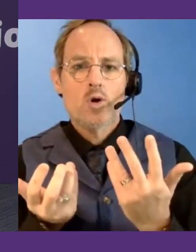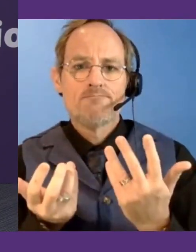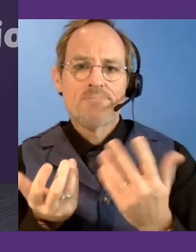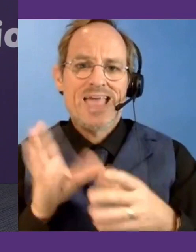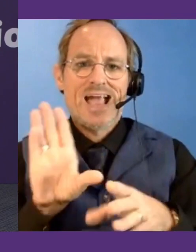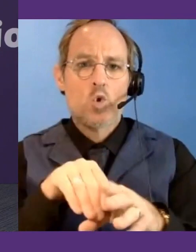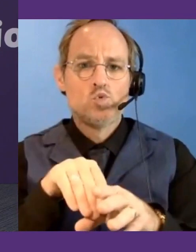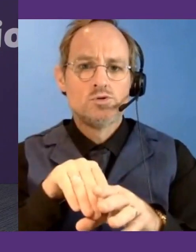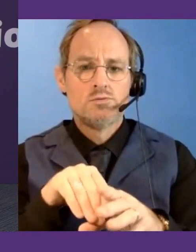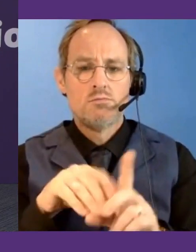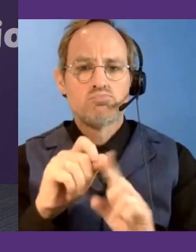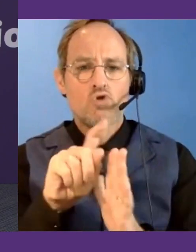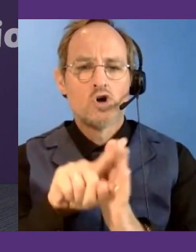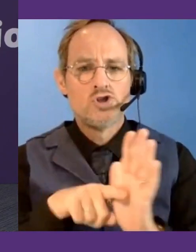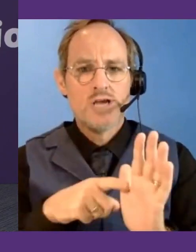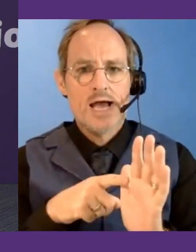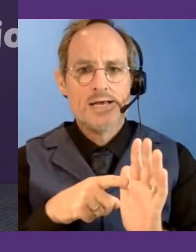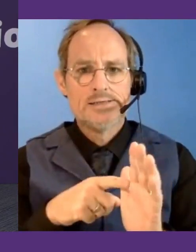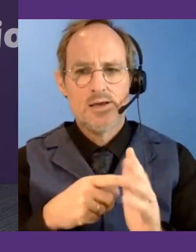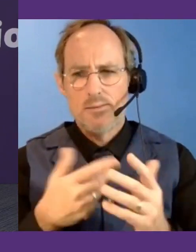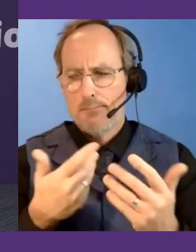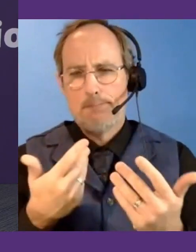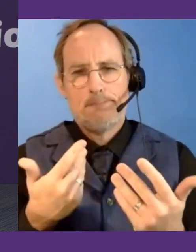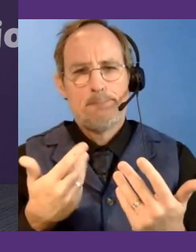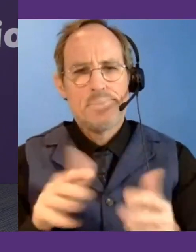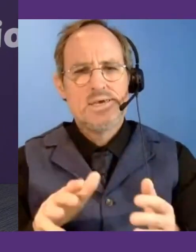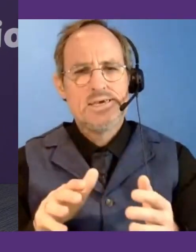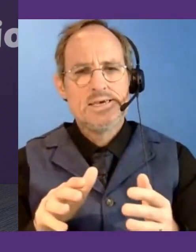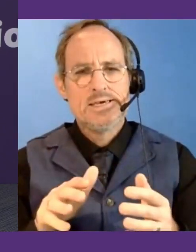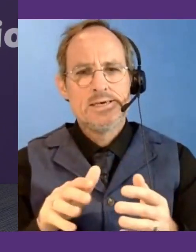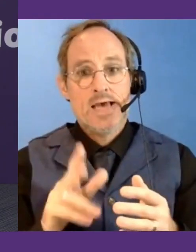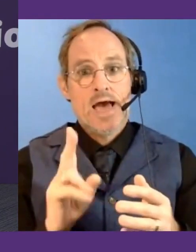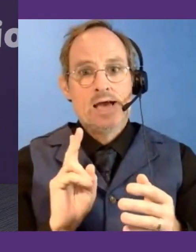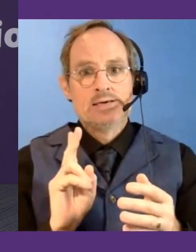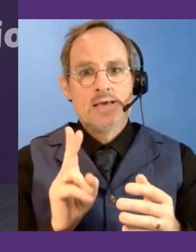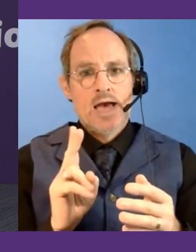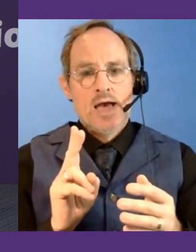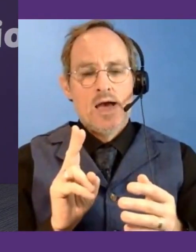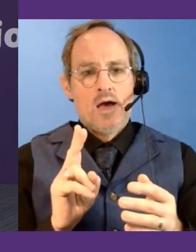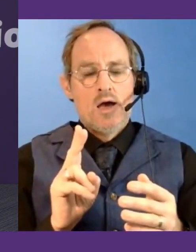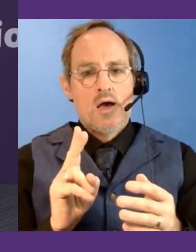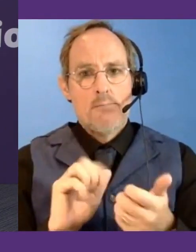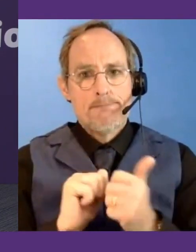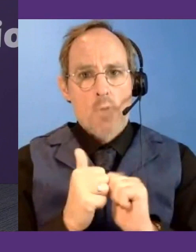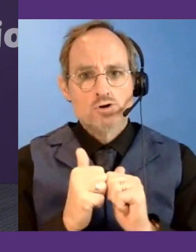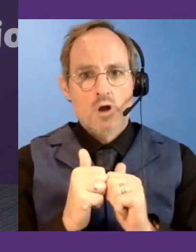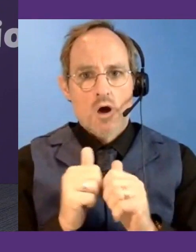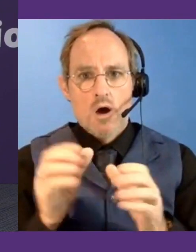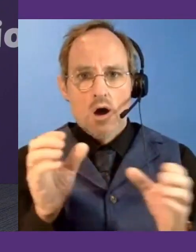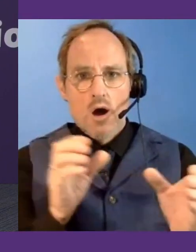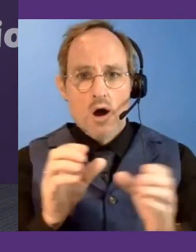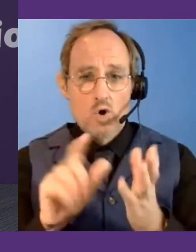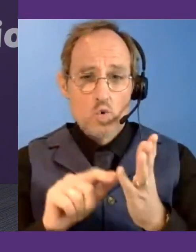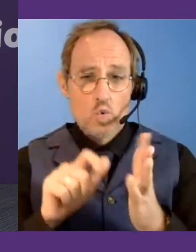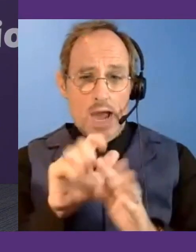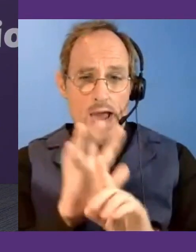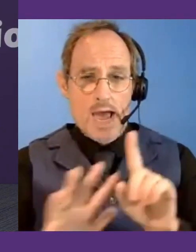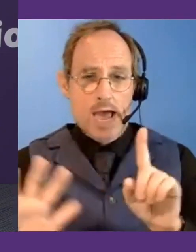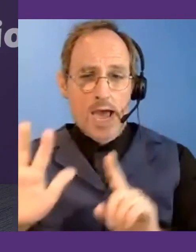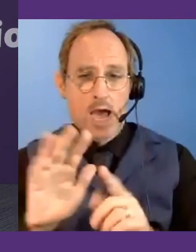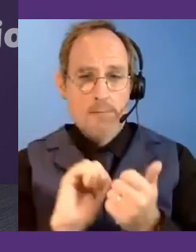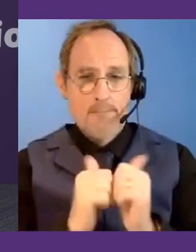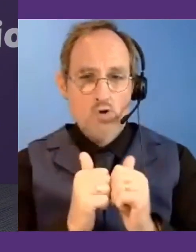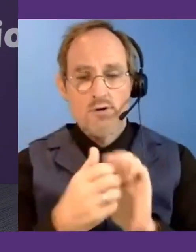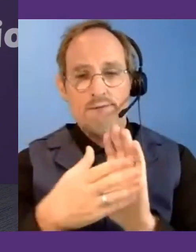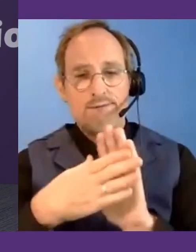we have rounded up some amazing partners right across the UK, so from